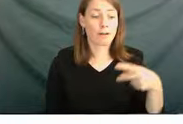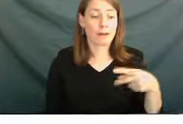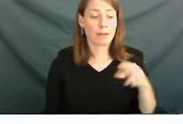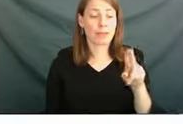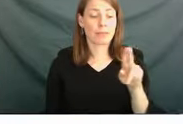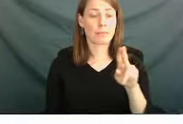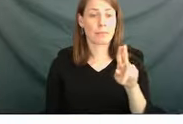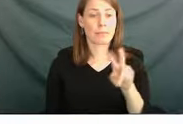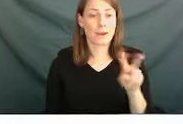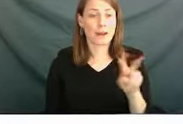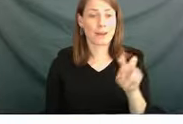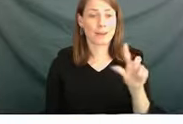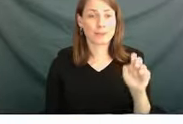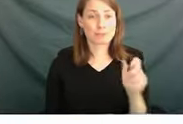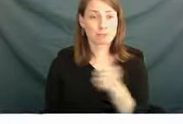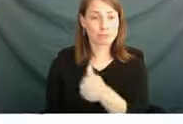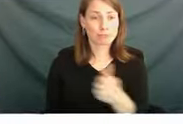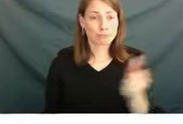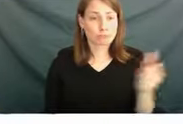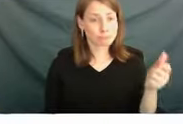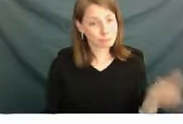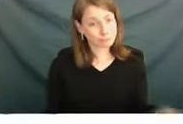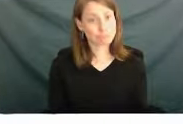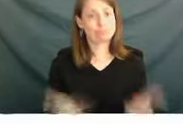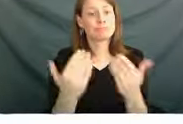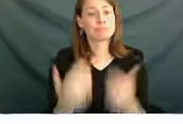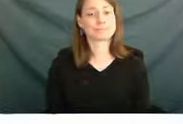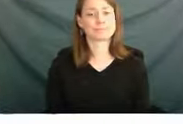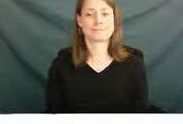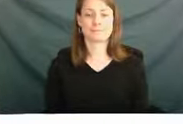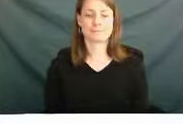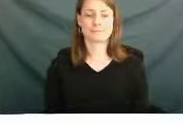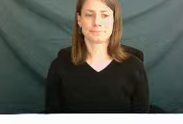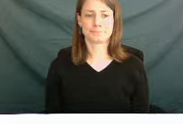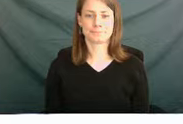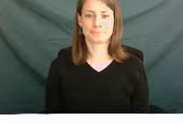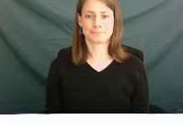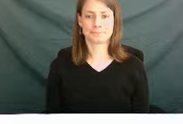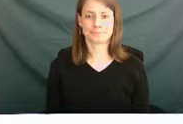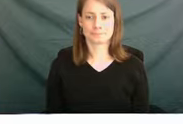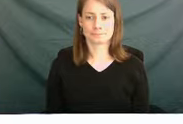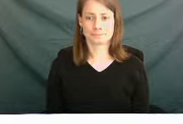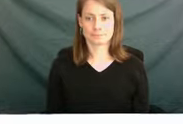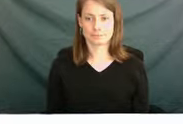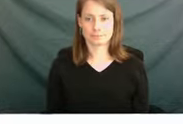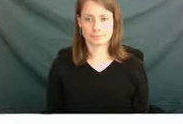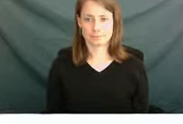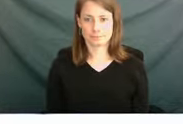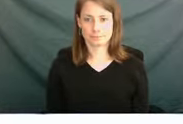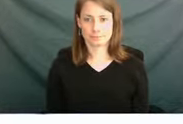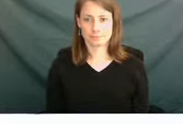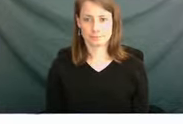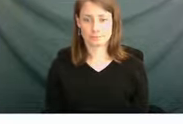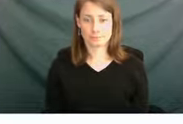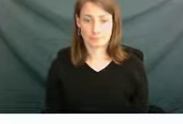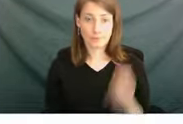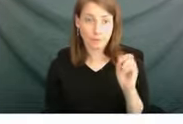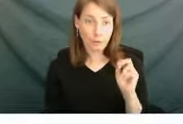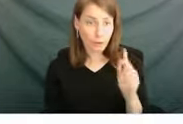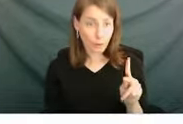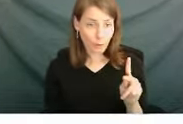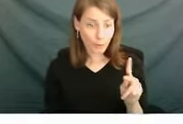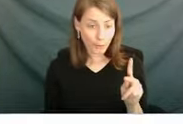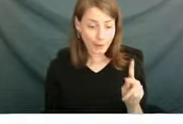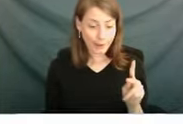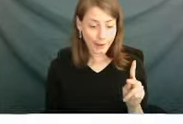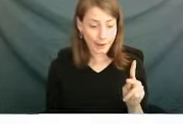What I'd like you to do is, first of all, I'd like you to put 16 here on this one here. I'd